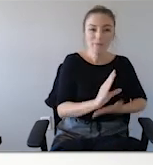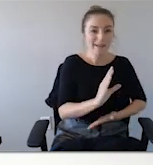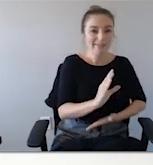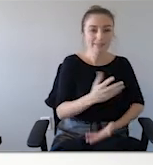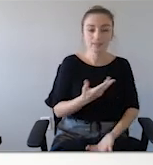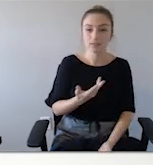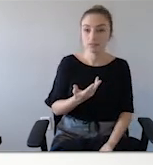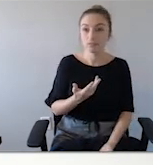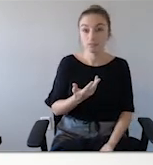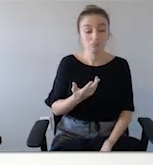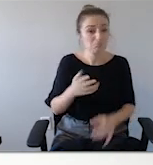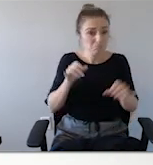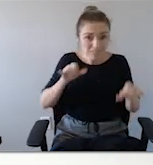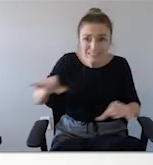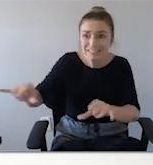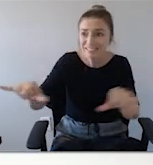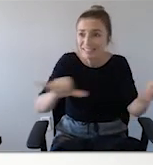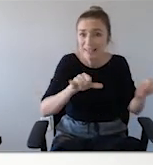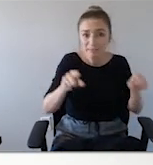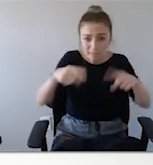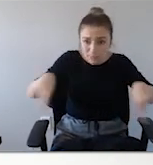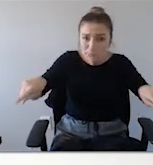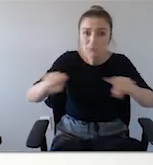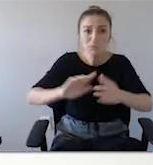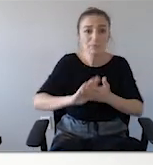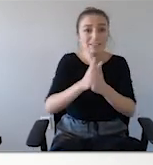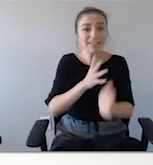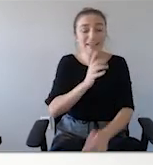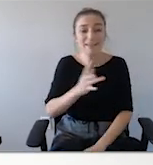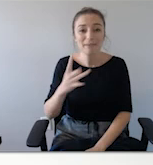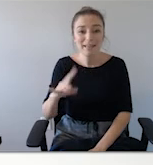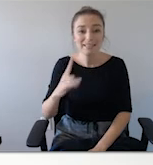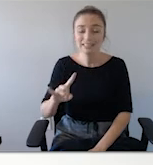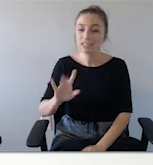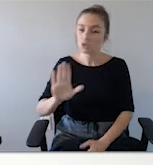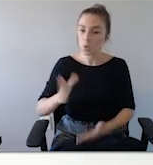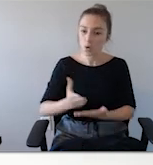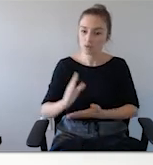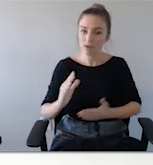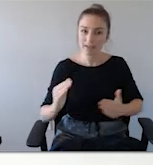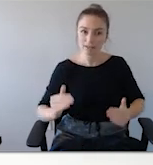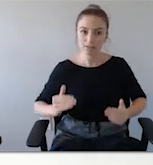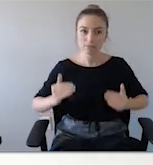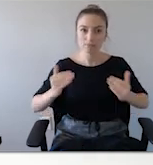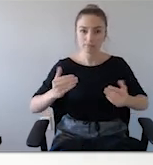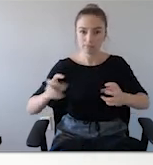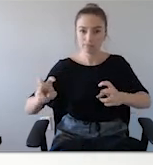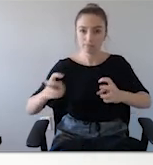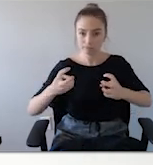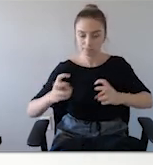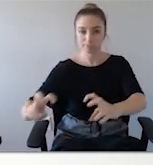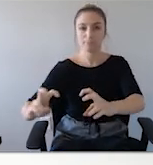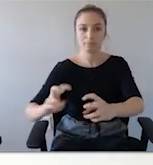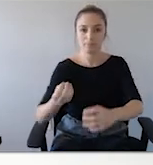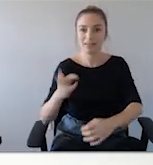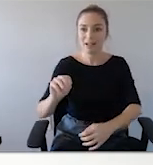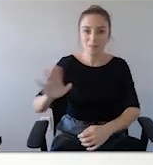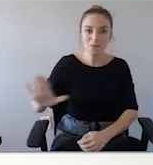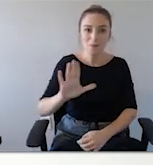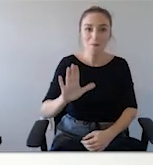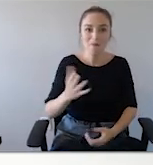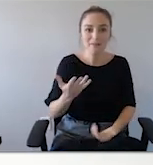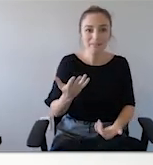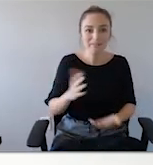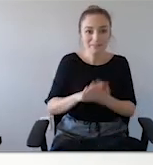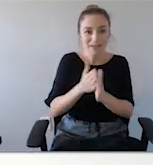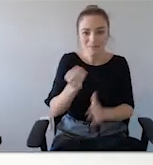same. Most of the time, schools, they still invite you to meetings even after they're 18, all that stuff. I had a